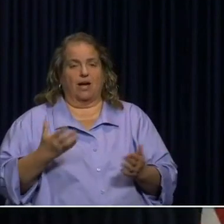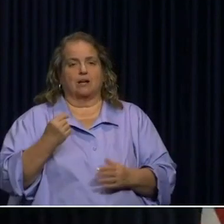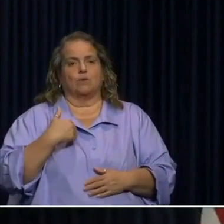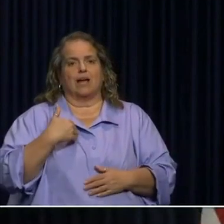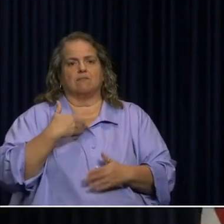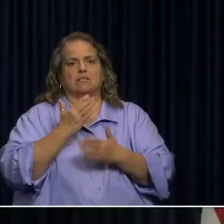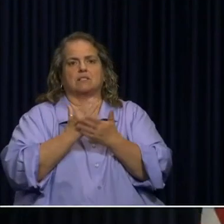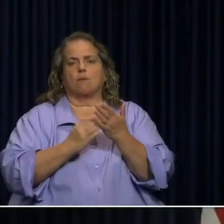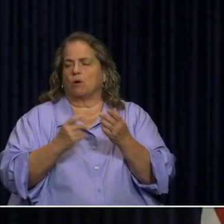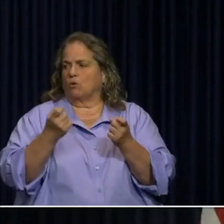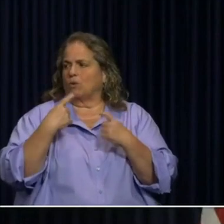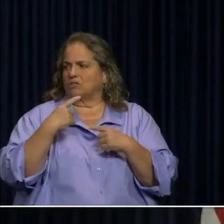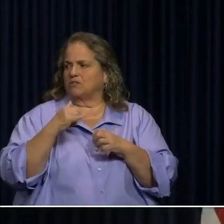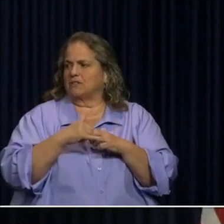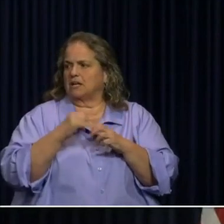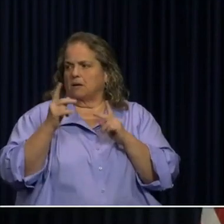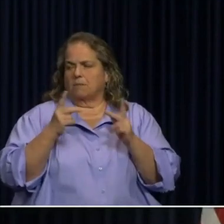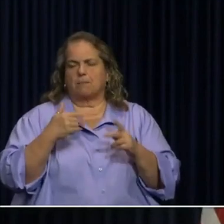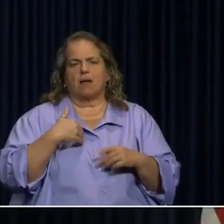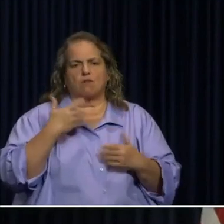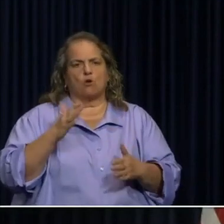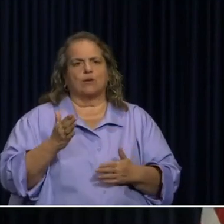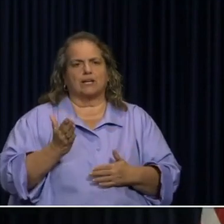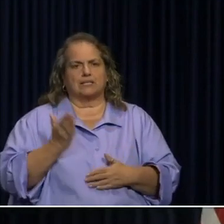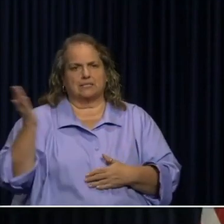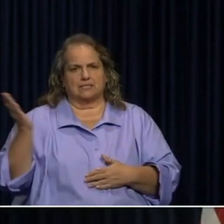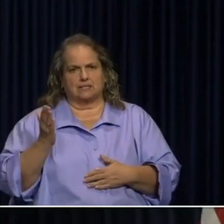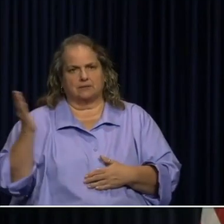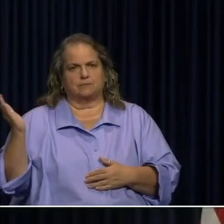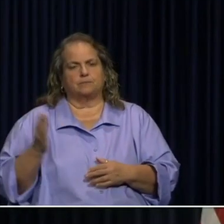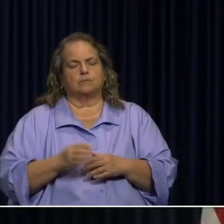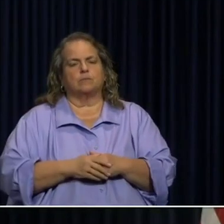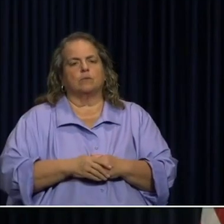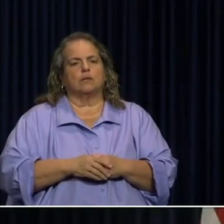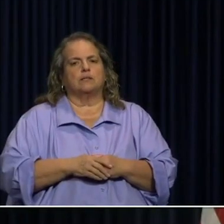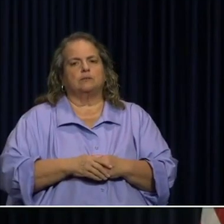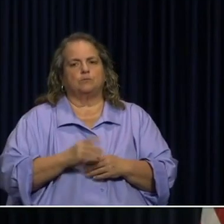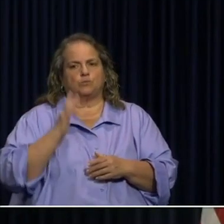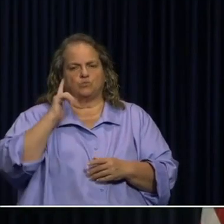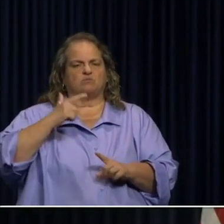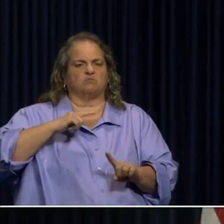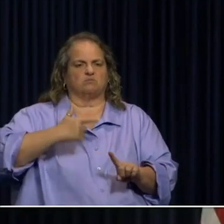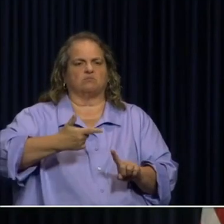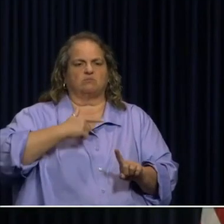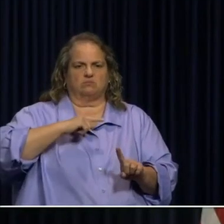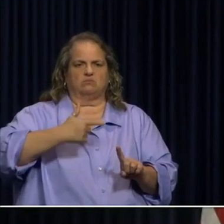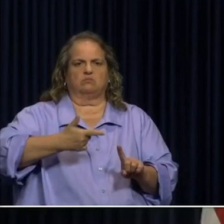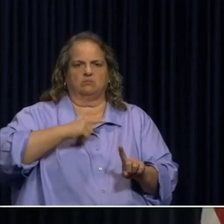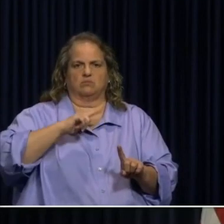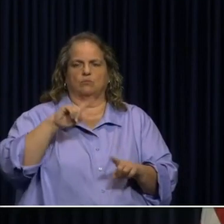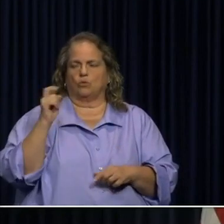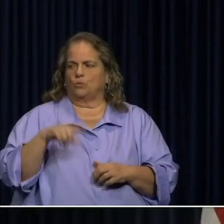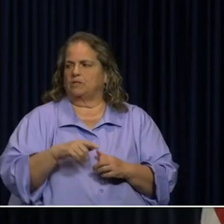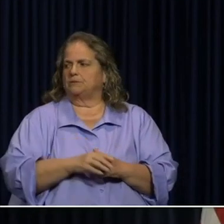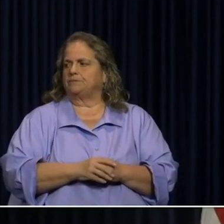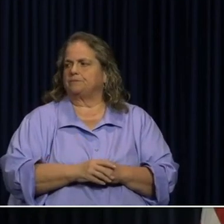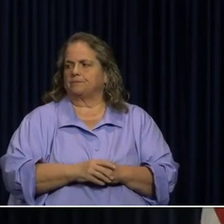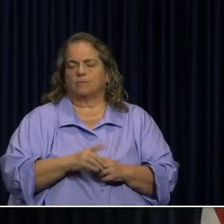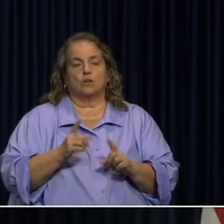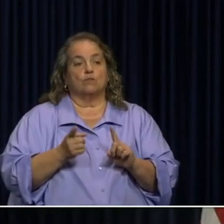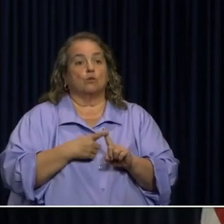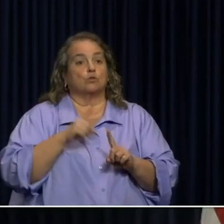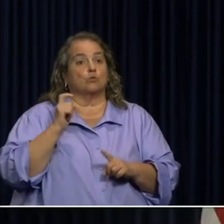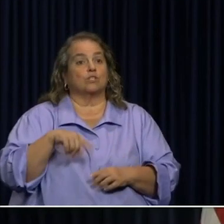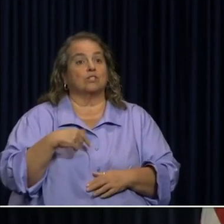some questions that folks have sent in. We'll go back and forth between them. All right, first